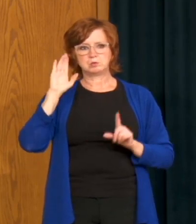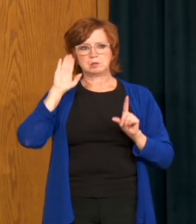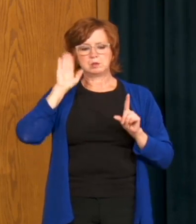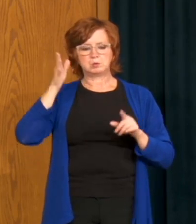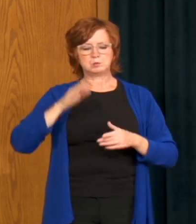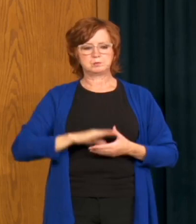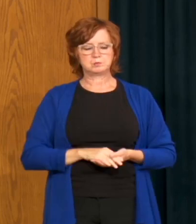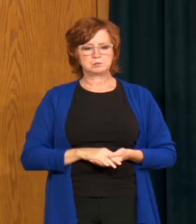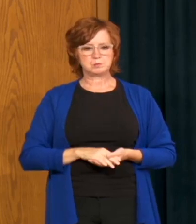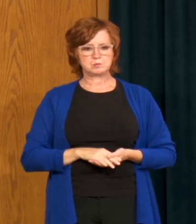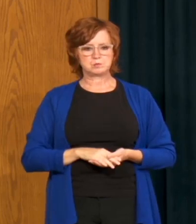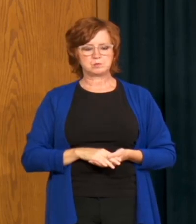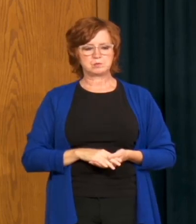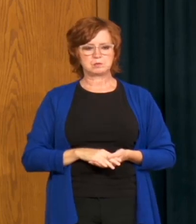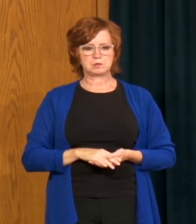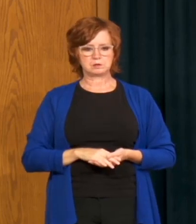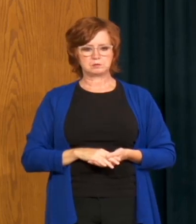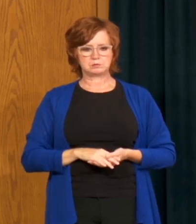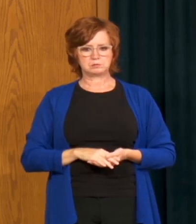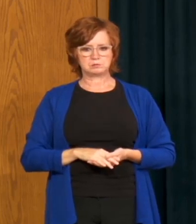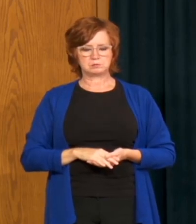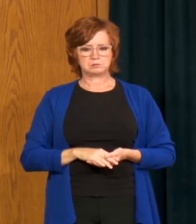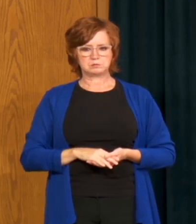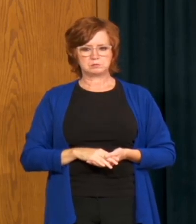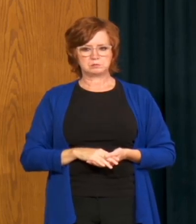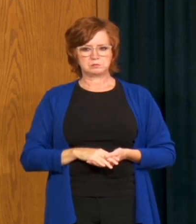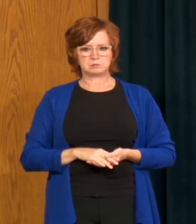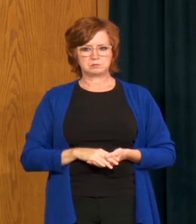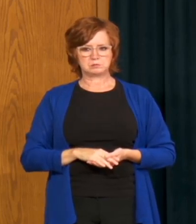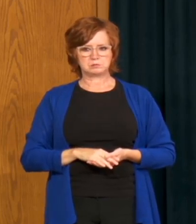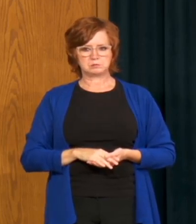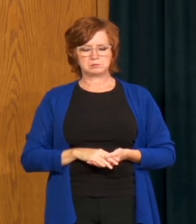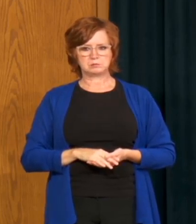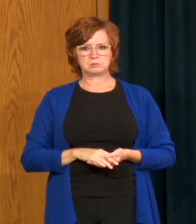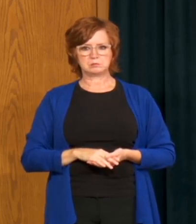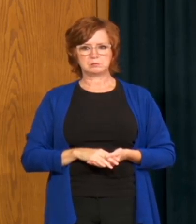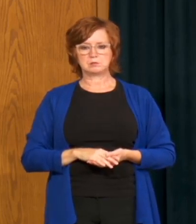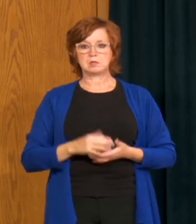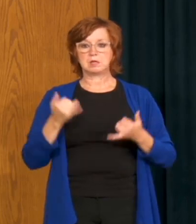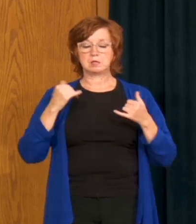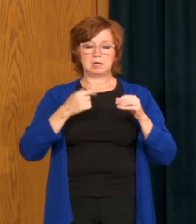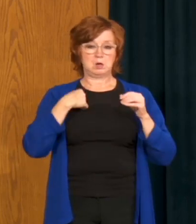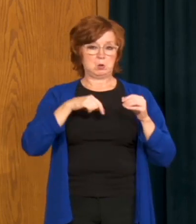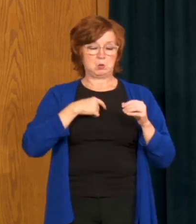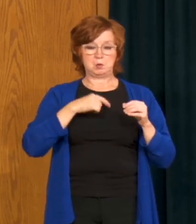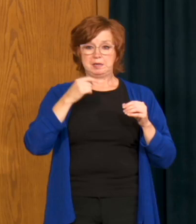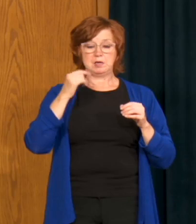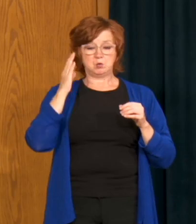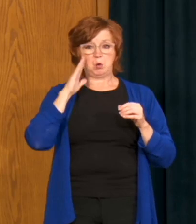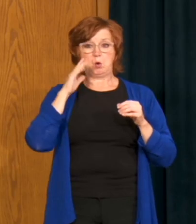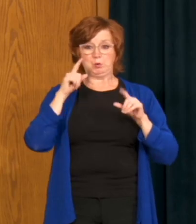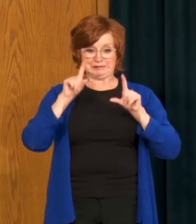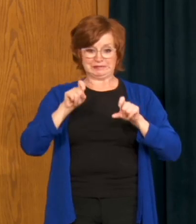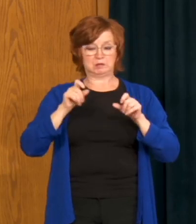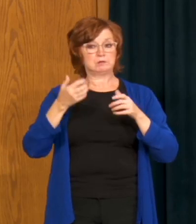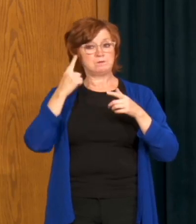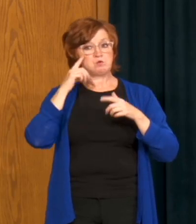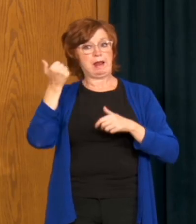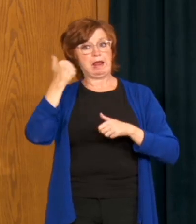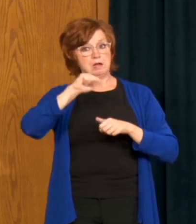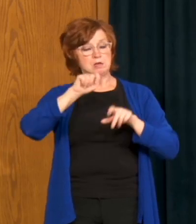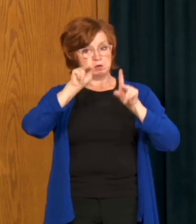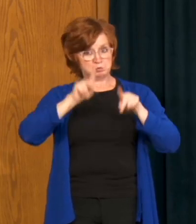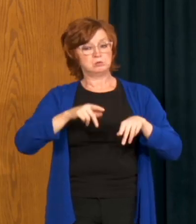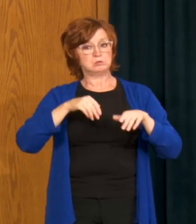Hello. With testing now open to everyone, we've been hearing about some long waits, sometimes days, for people to get tested after